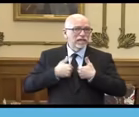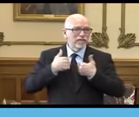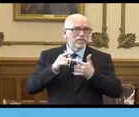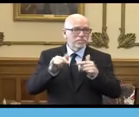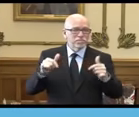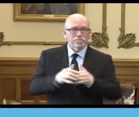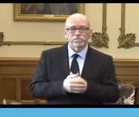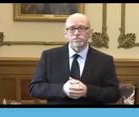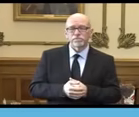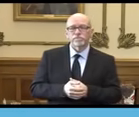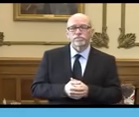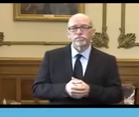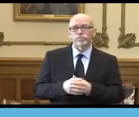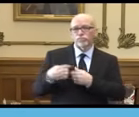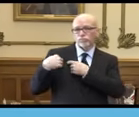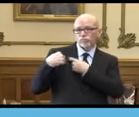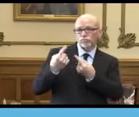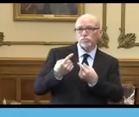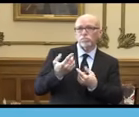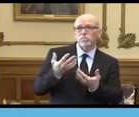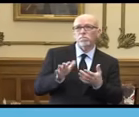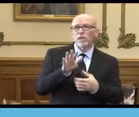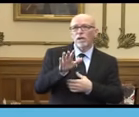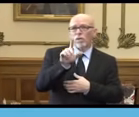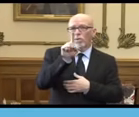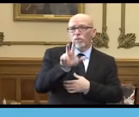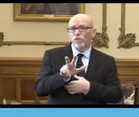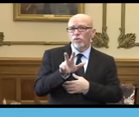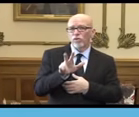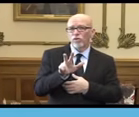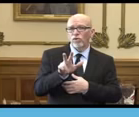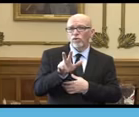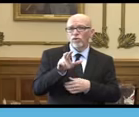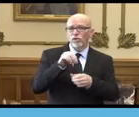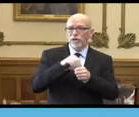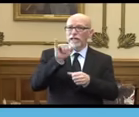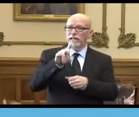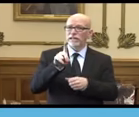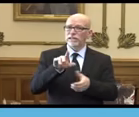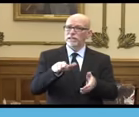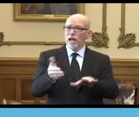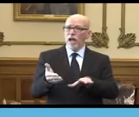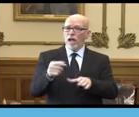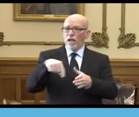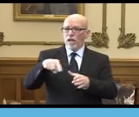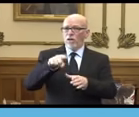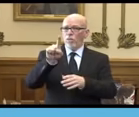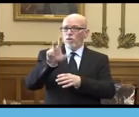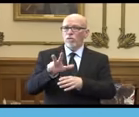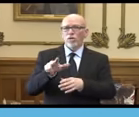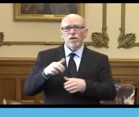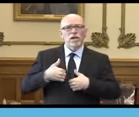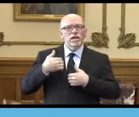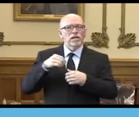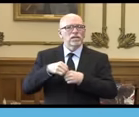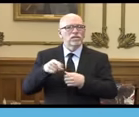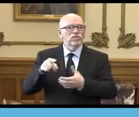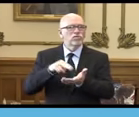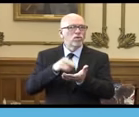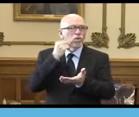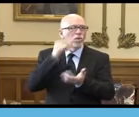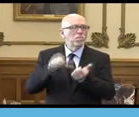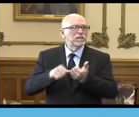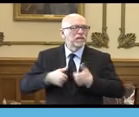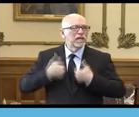to date, nearly one-third of the folks in the state who have died were residents in long-term care facilities,